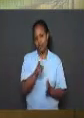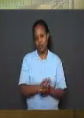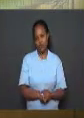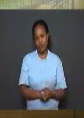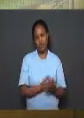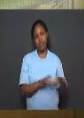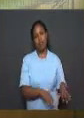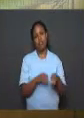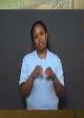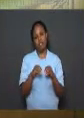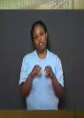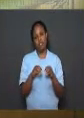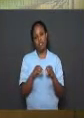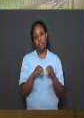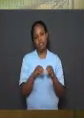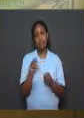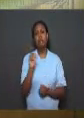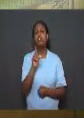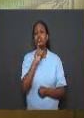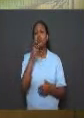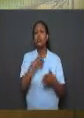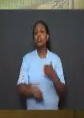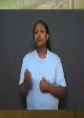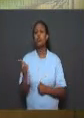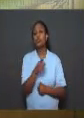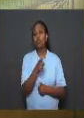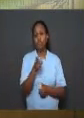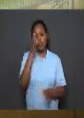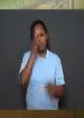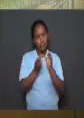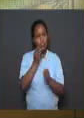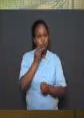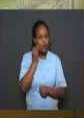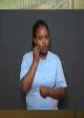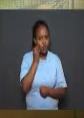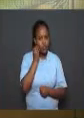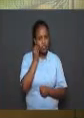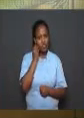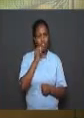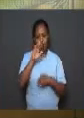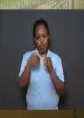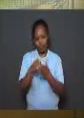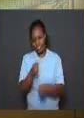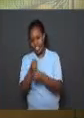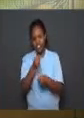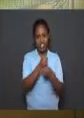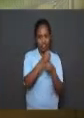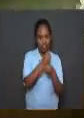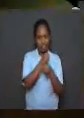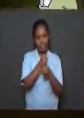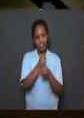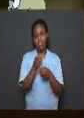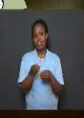Students, what would be the results if a court were not impartial and non-partisan?